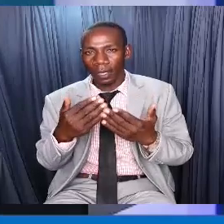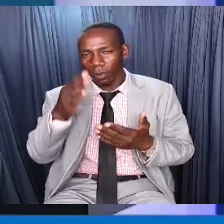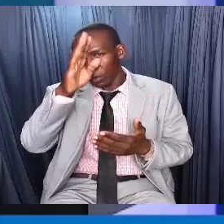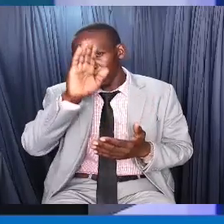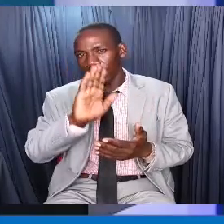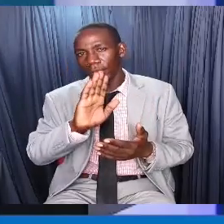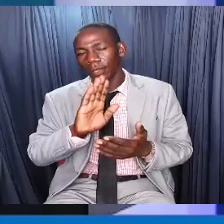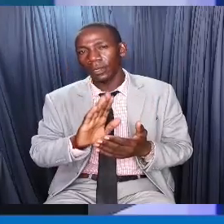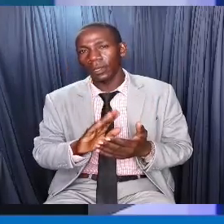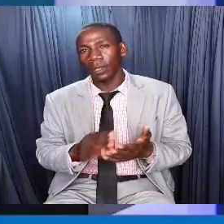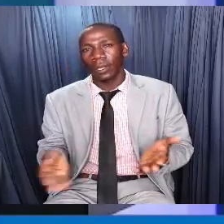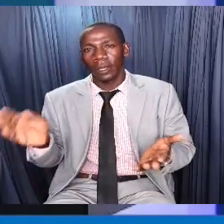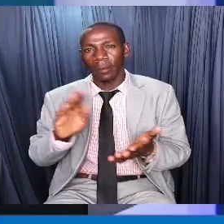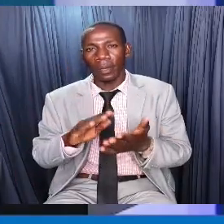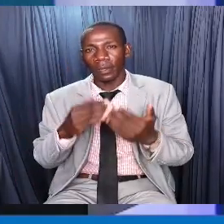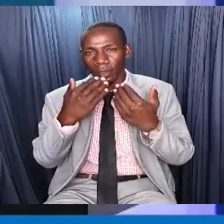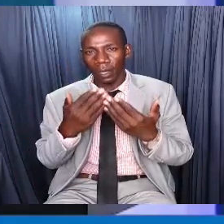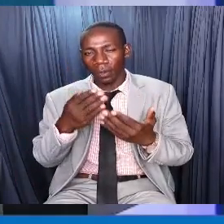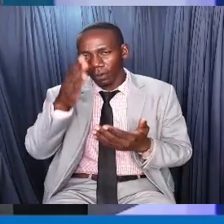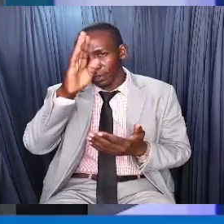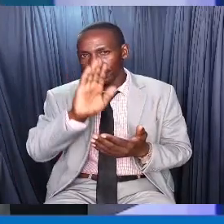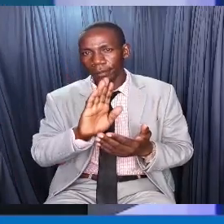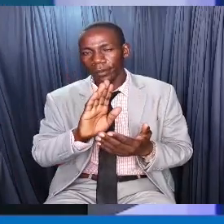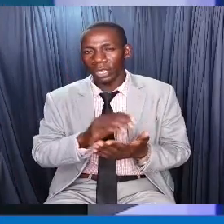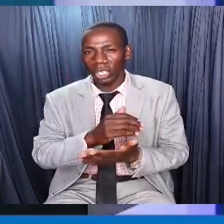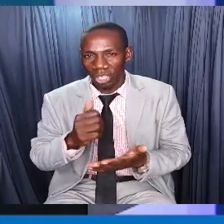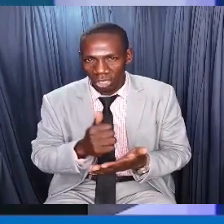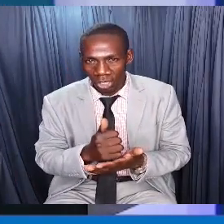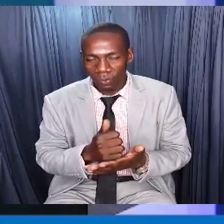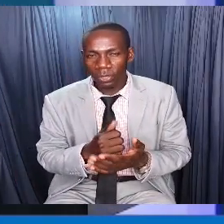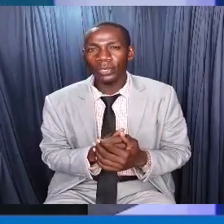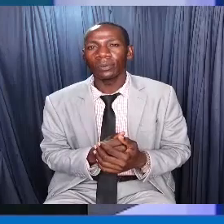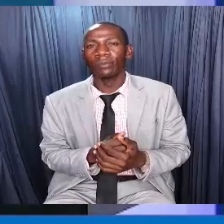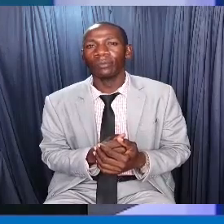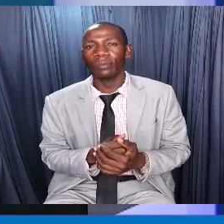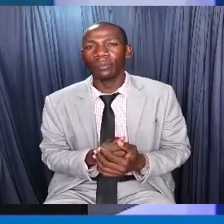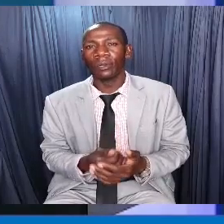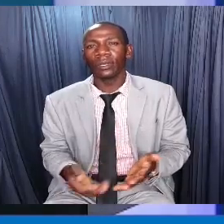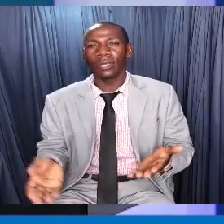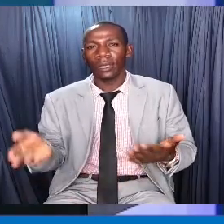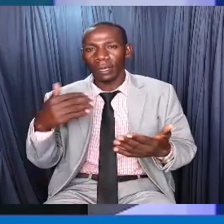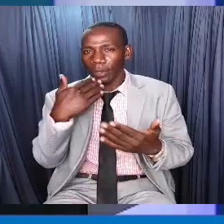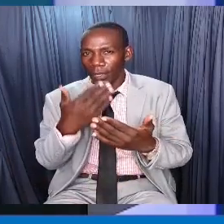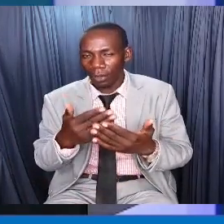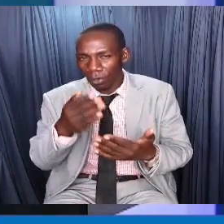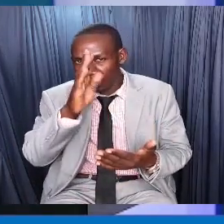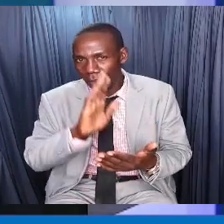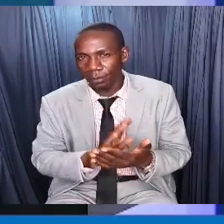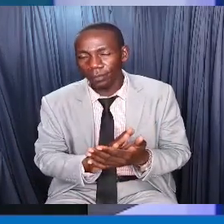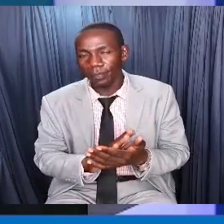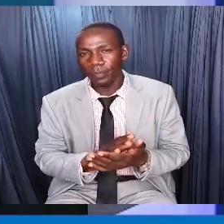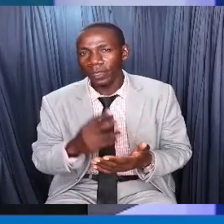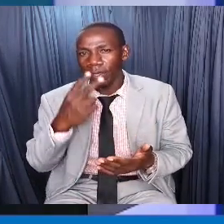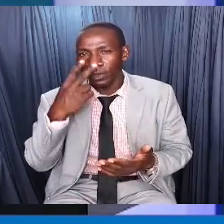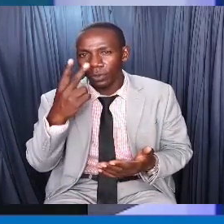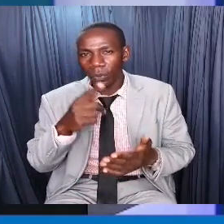and thanked God. Akaja akamshukuru Mungu. He came and thanked God. Bwana Yesu asifiwe sana. Amen. Akaja akamshukuru Mungu. He came and thanked God. Bwana aliona